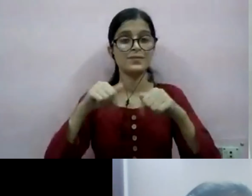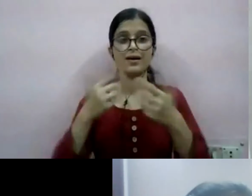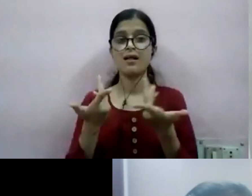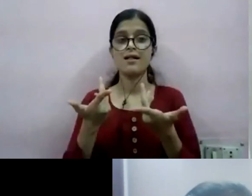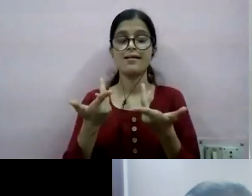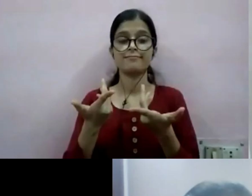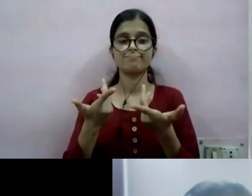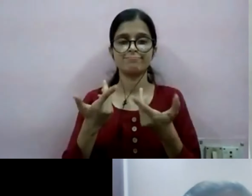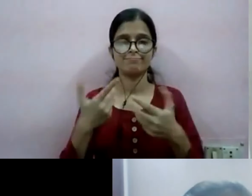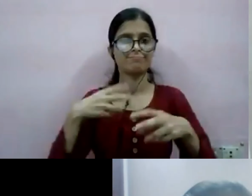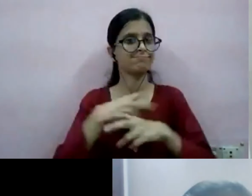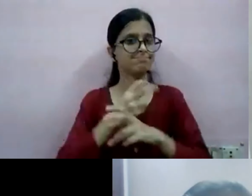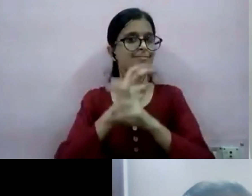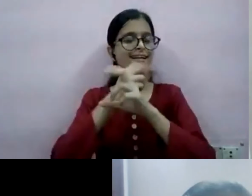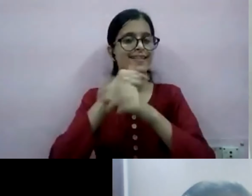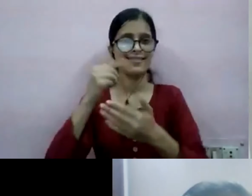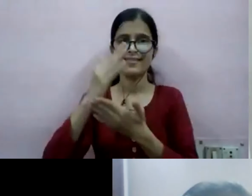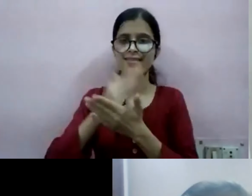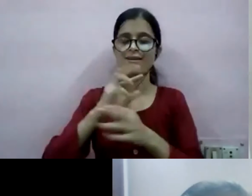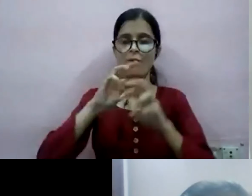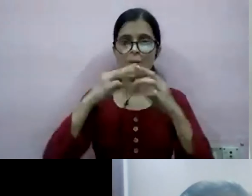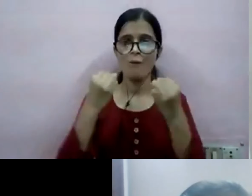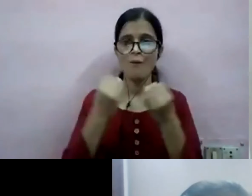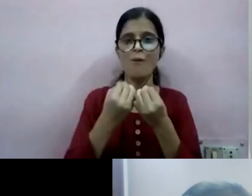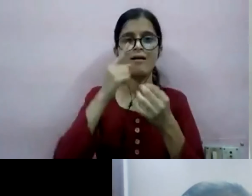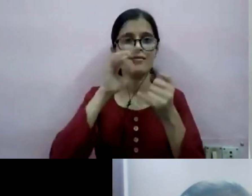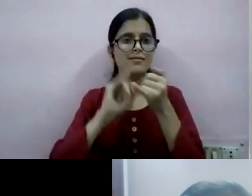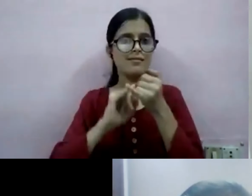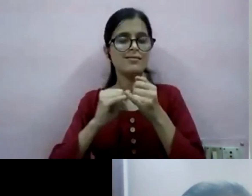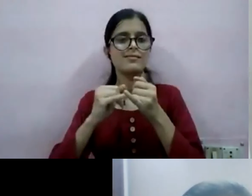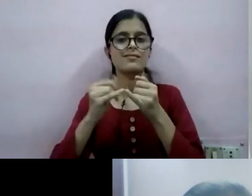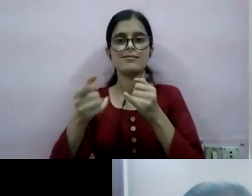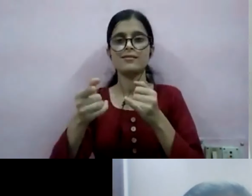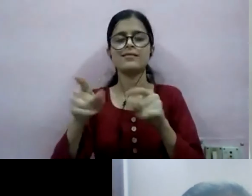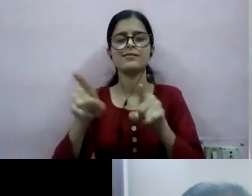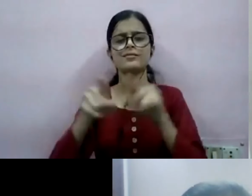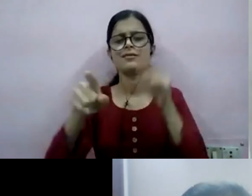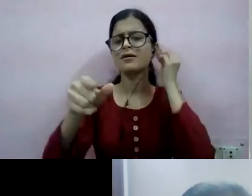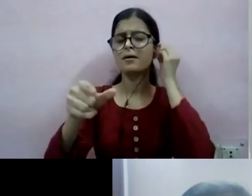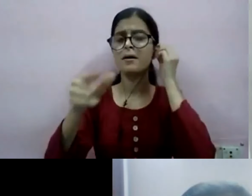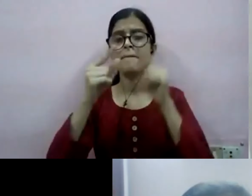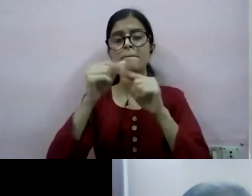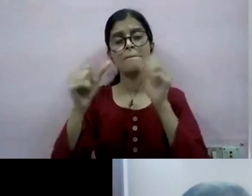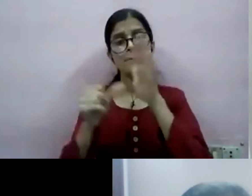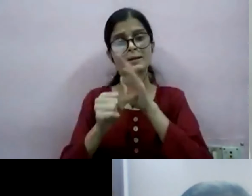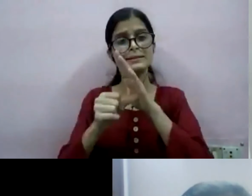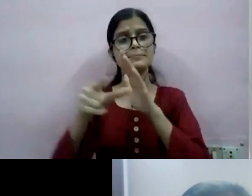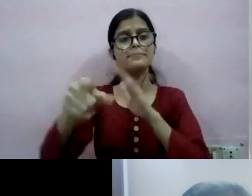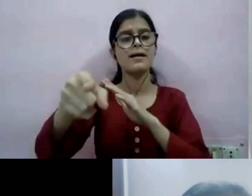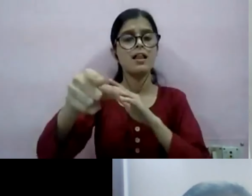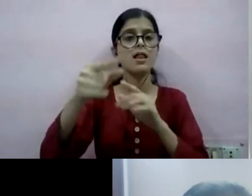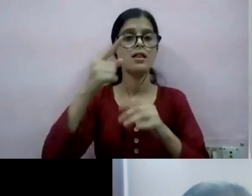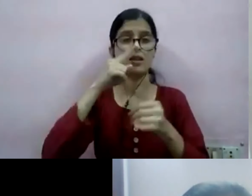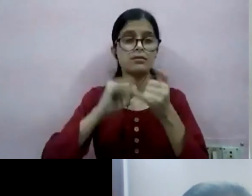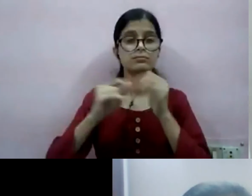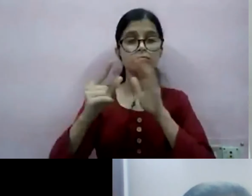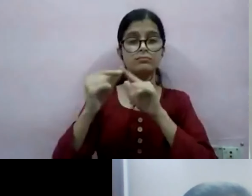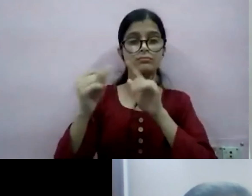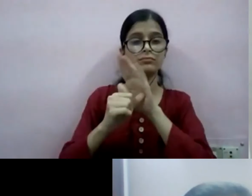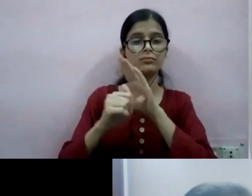by Professor Shilpa Das. So Shilpa is Principal Faculty, Interdisciplinary